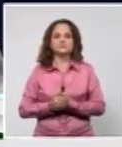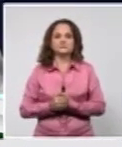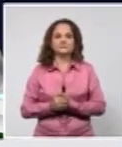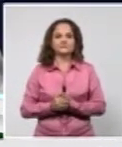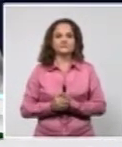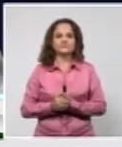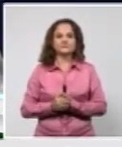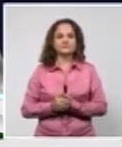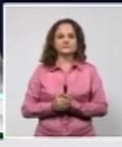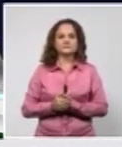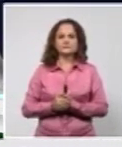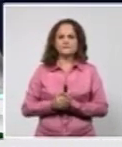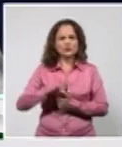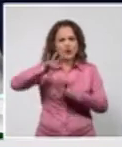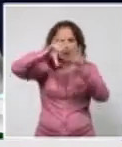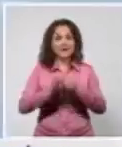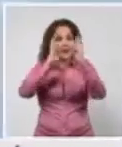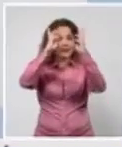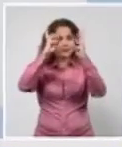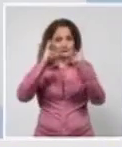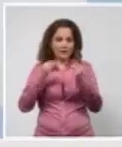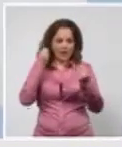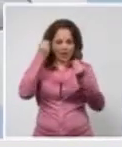The analysis and processing of these